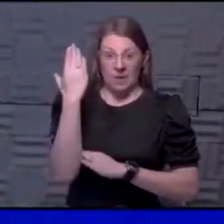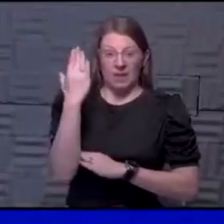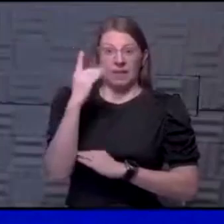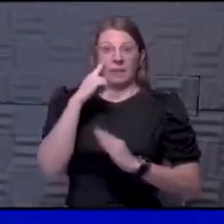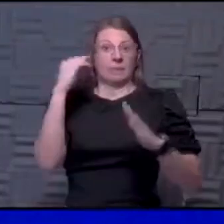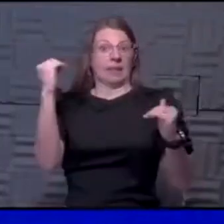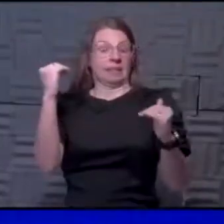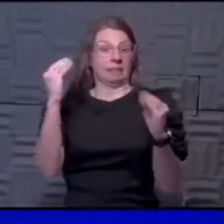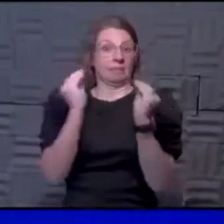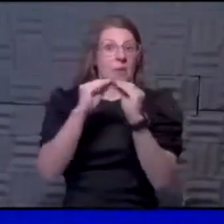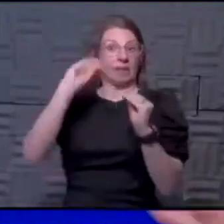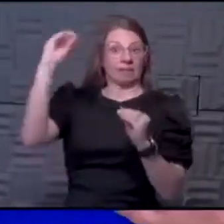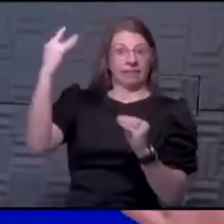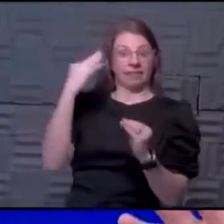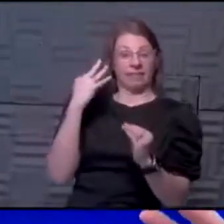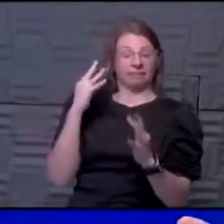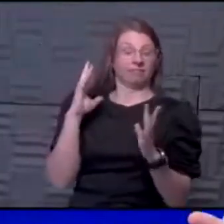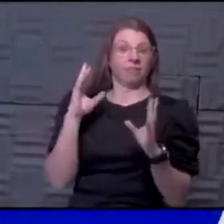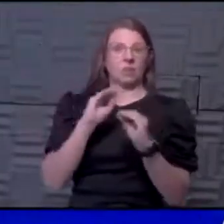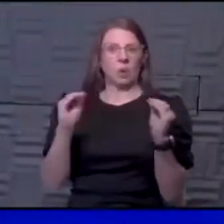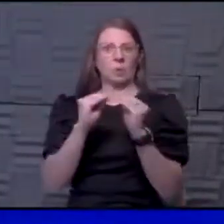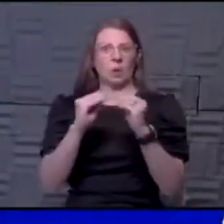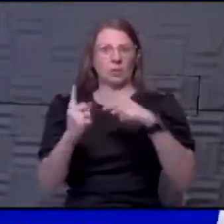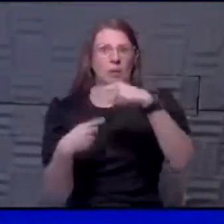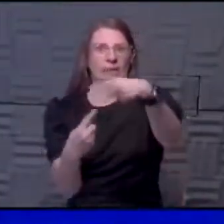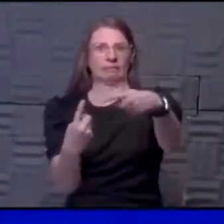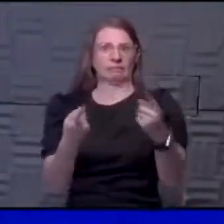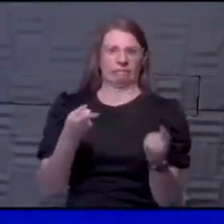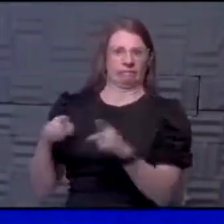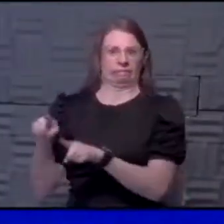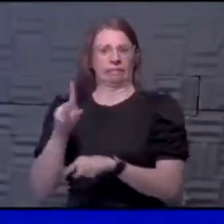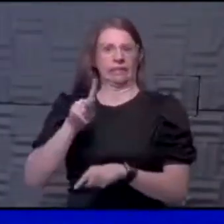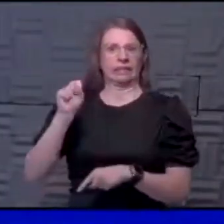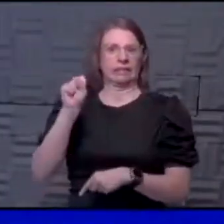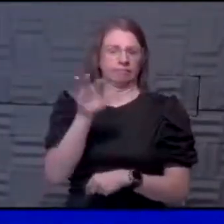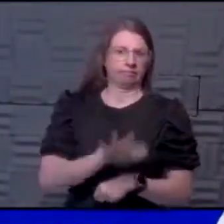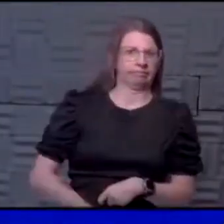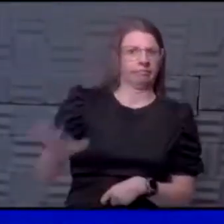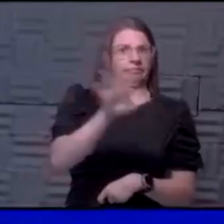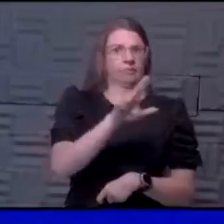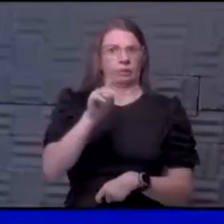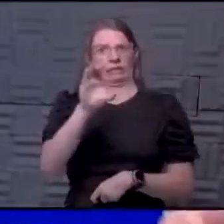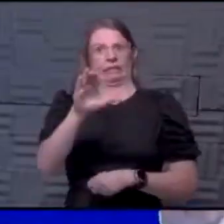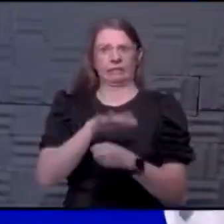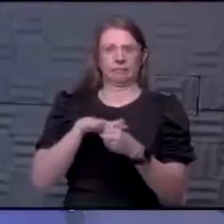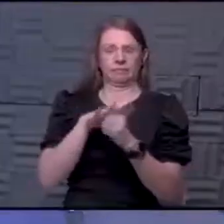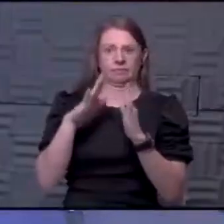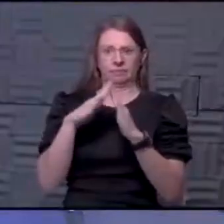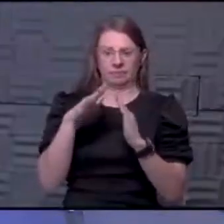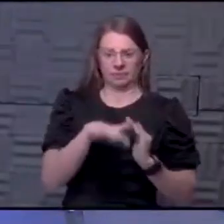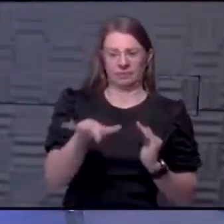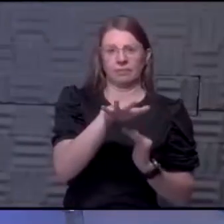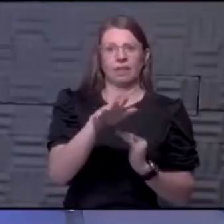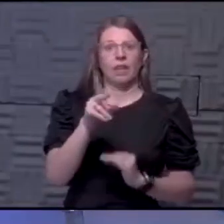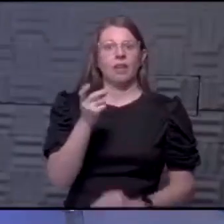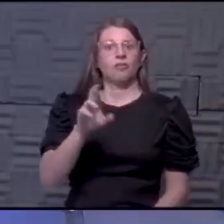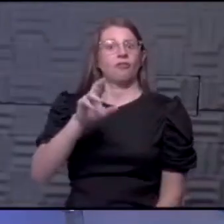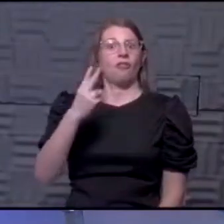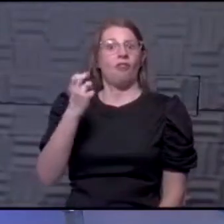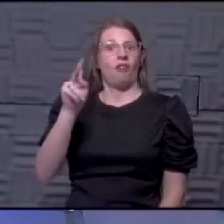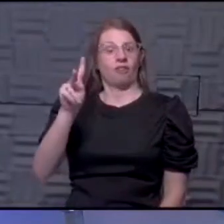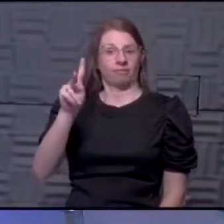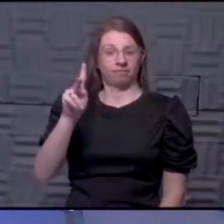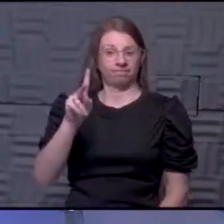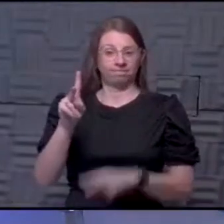expect to see a little more sunshine and hopefully no more tornadoes in the Kansas City area. I am joined today by, of course, Doc Hawk here on my right